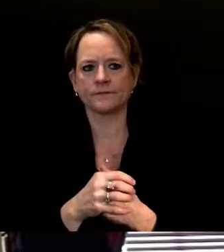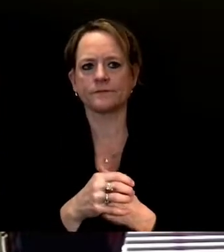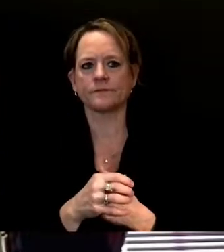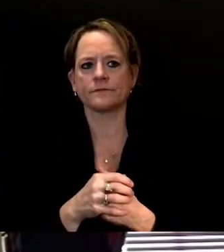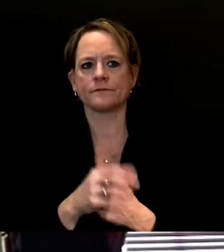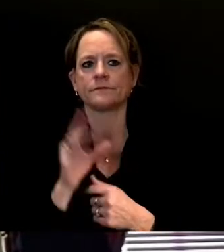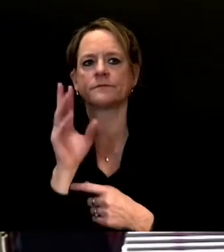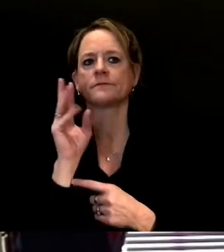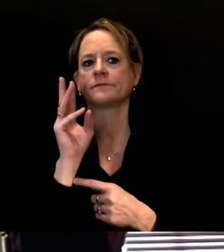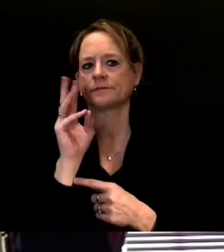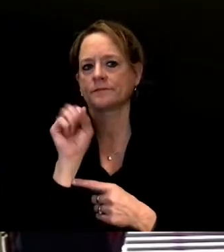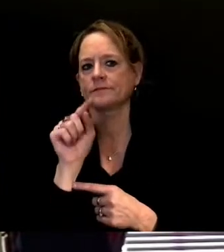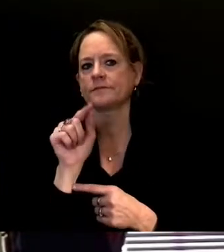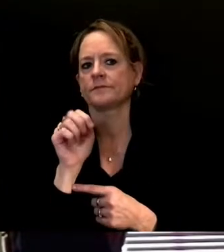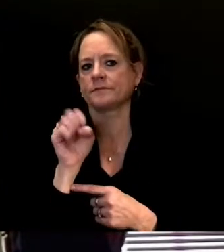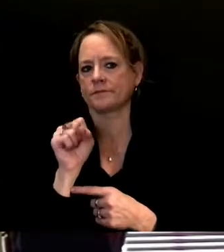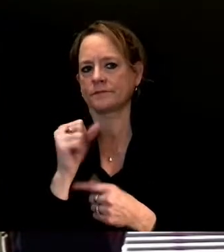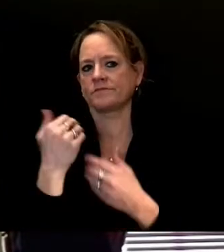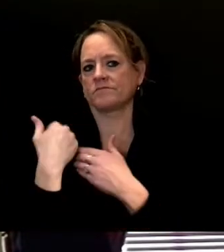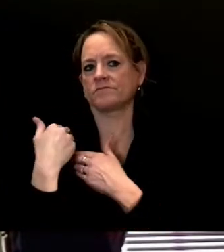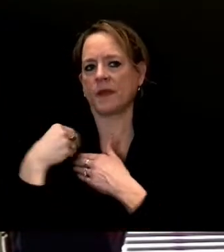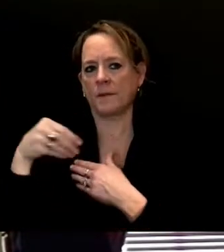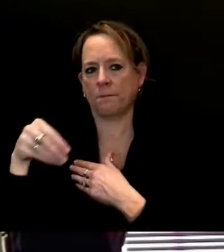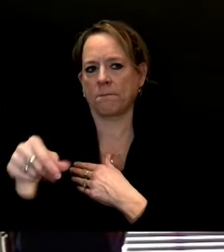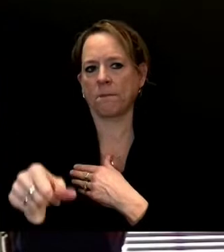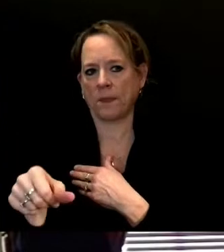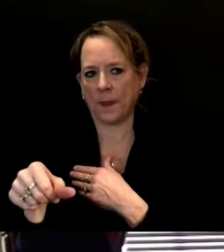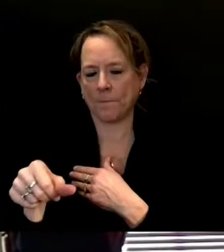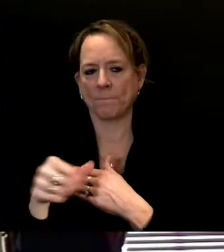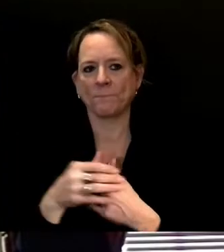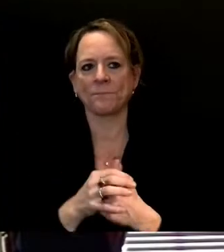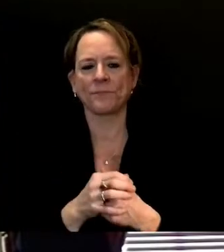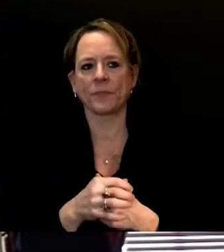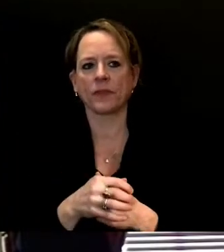Madison today when we welcomed back people that were,